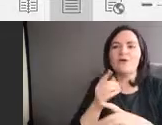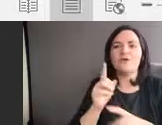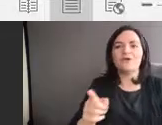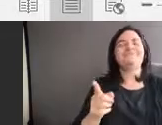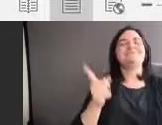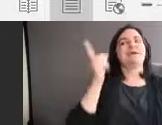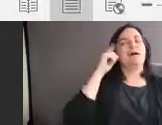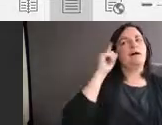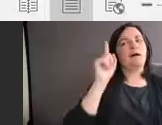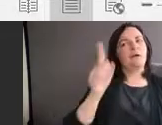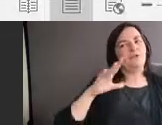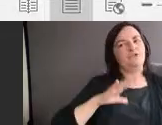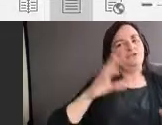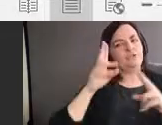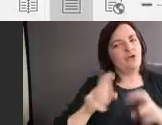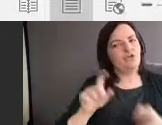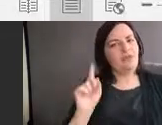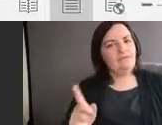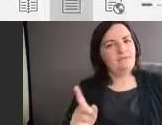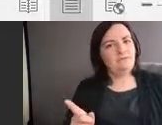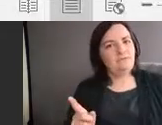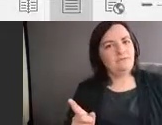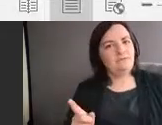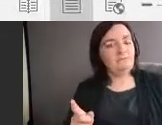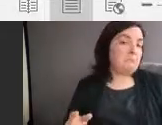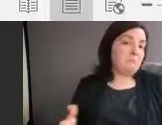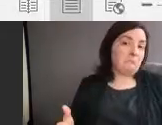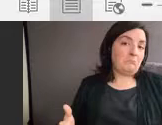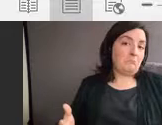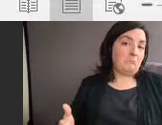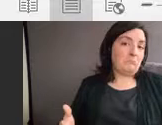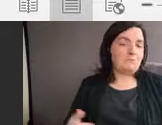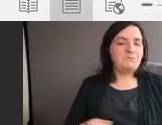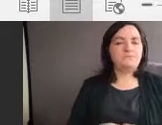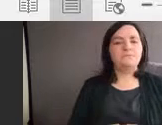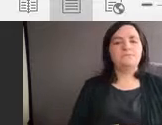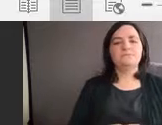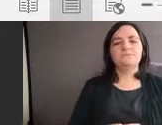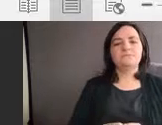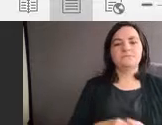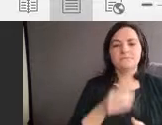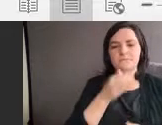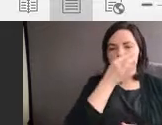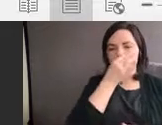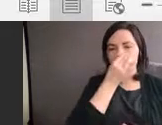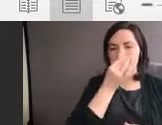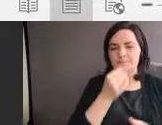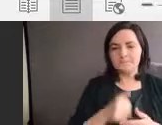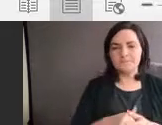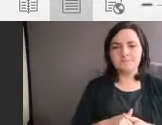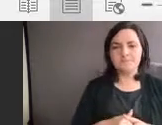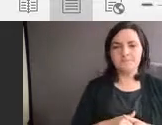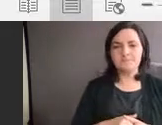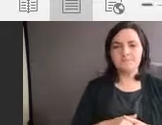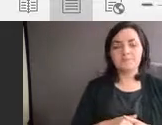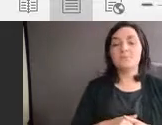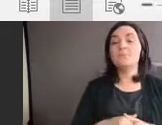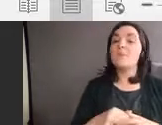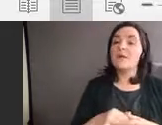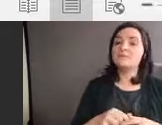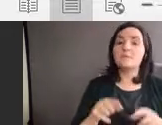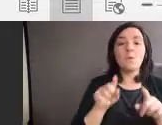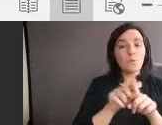has prompted you to do research into that particular area. Also